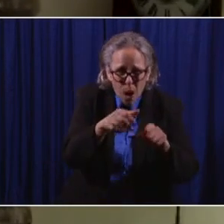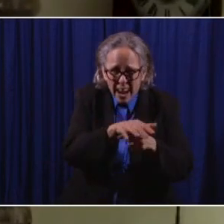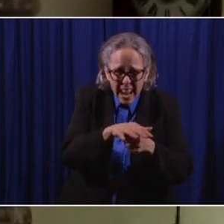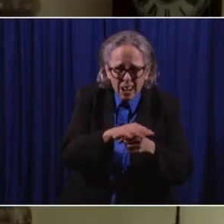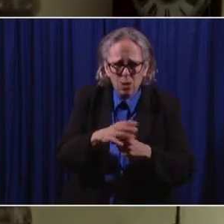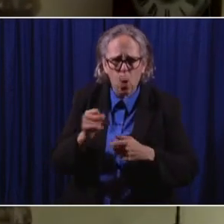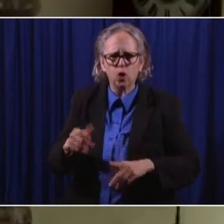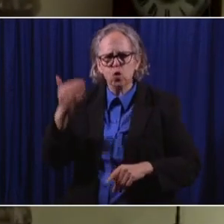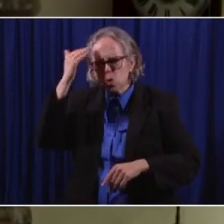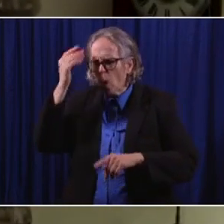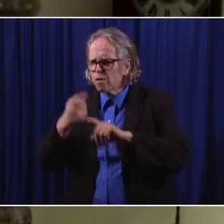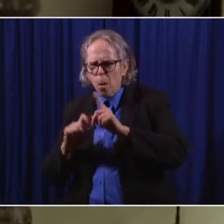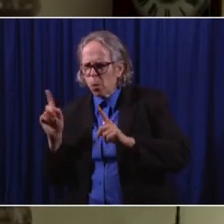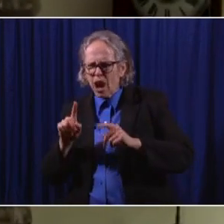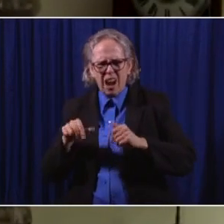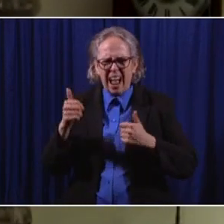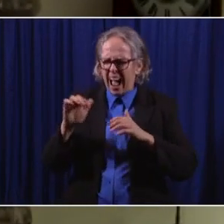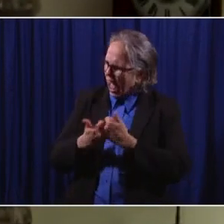from?